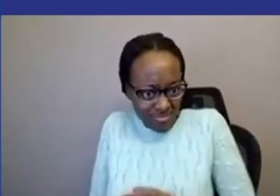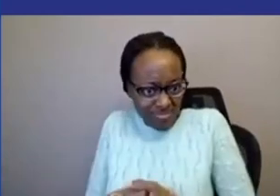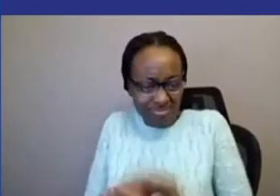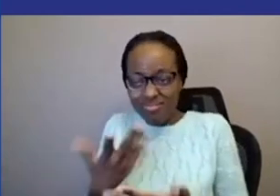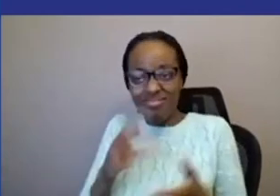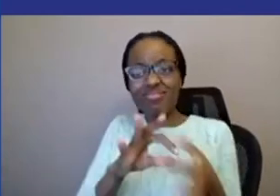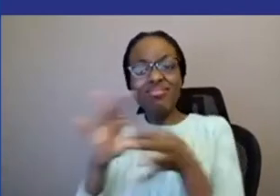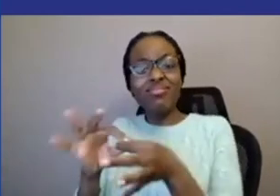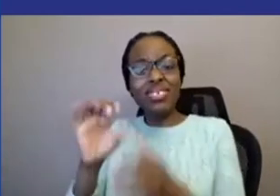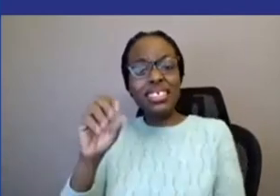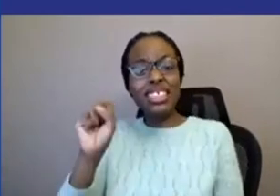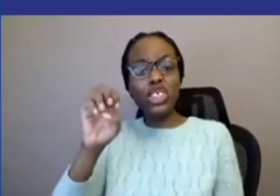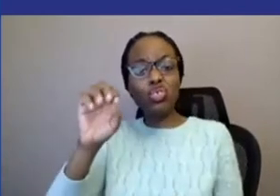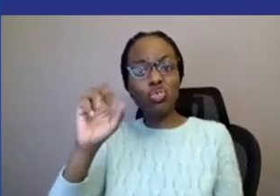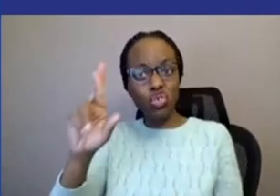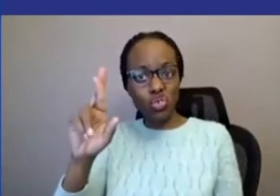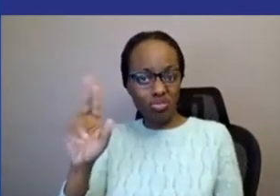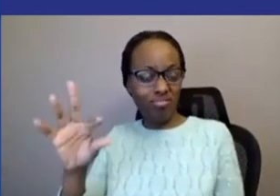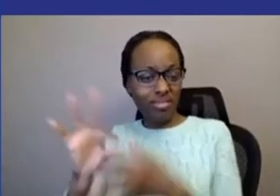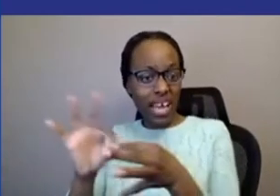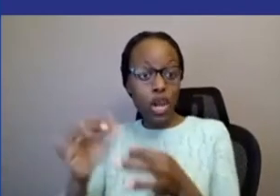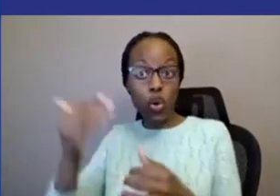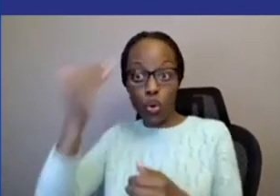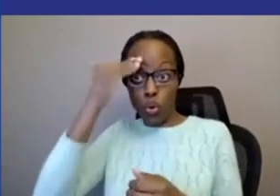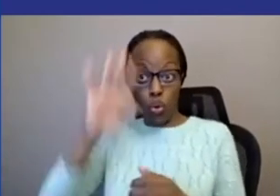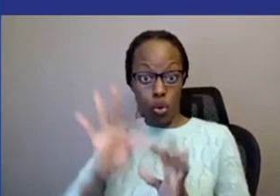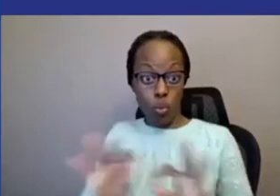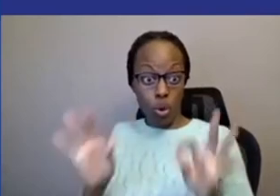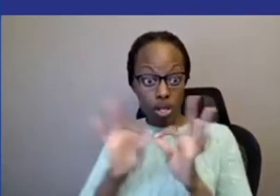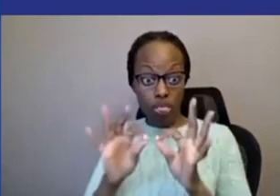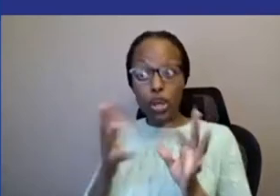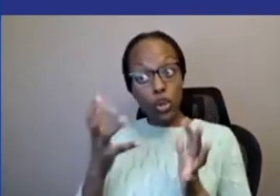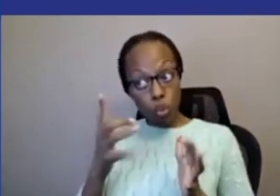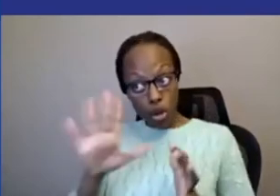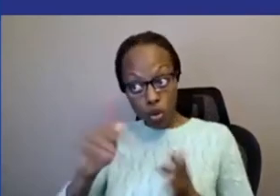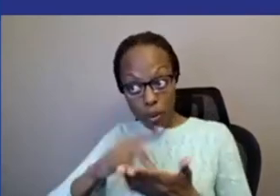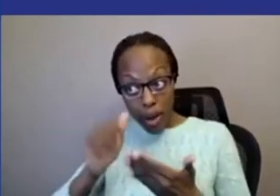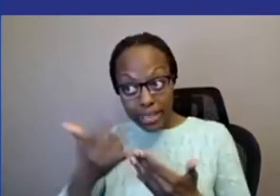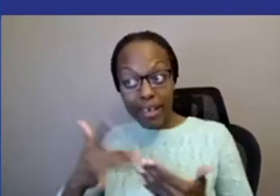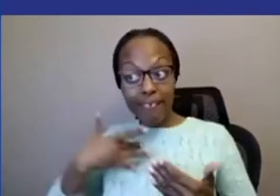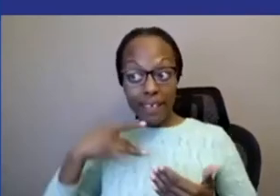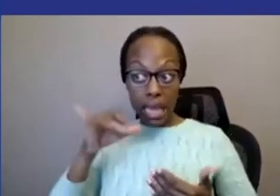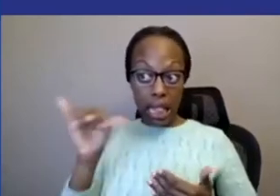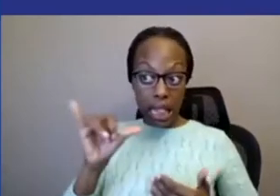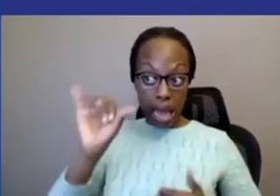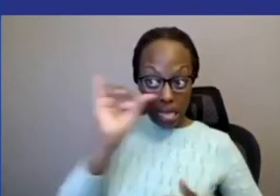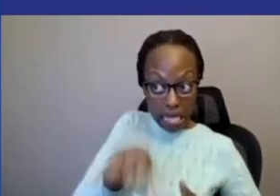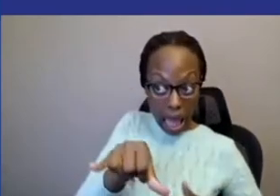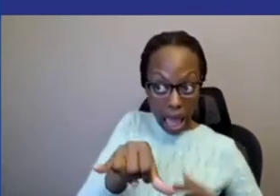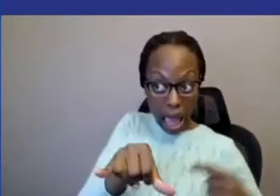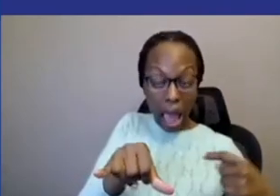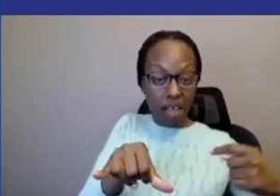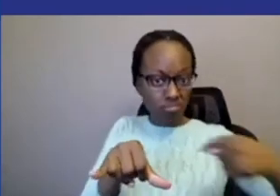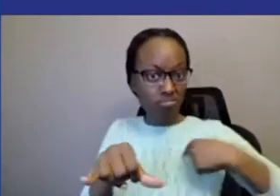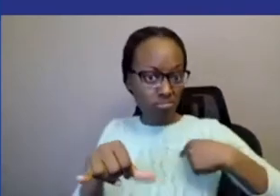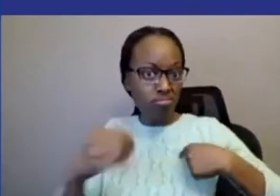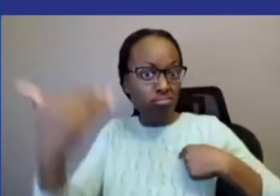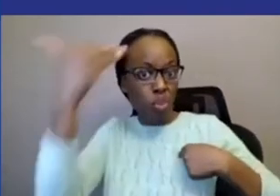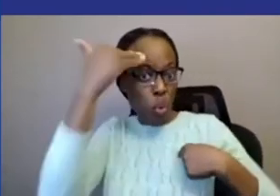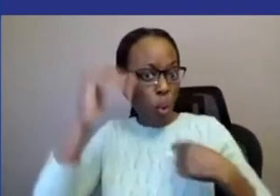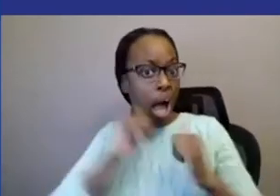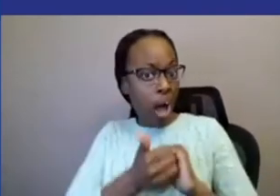Cesar was saying, knowing my worth. You know, if you want your project to feel like this, boom, I have the power because I know what I'm bringing to the